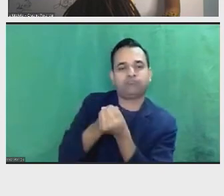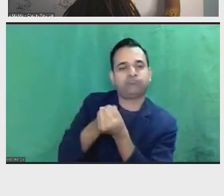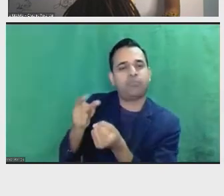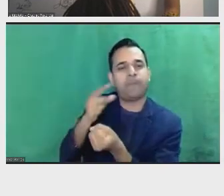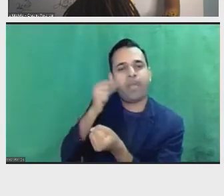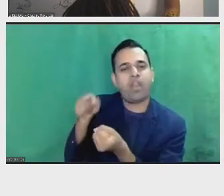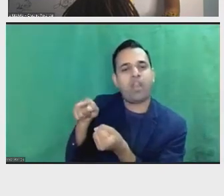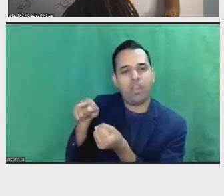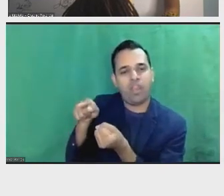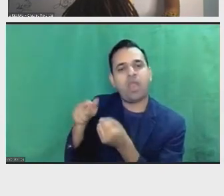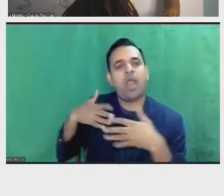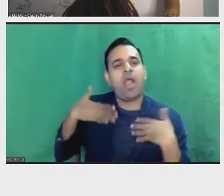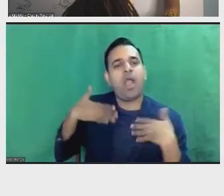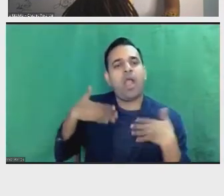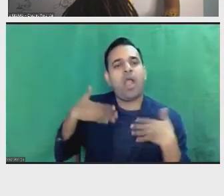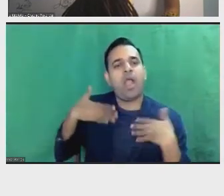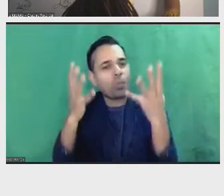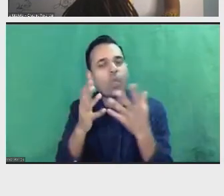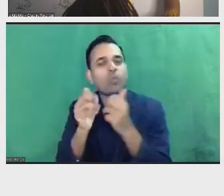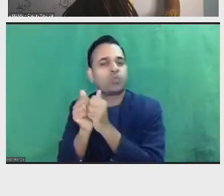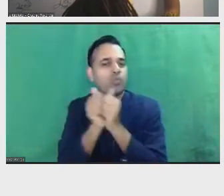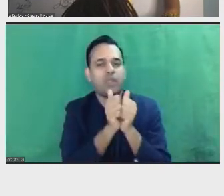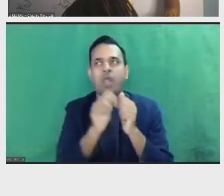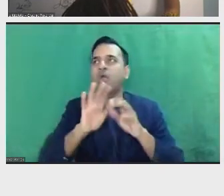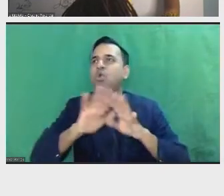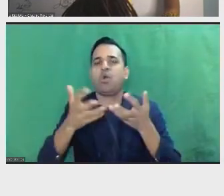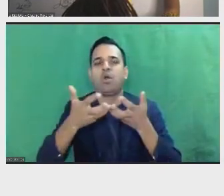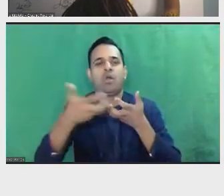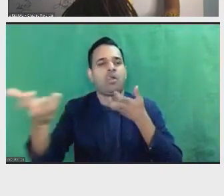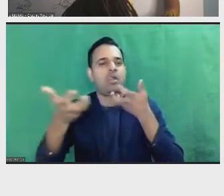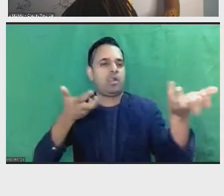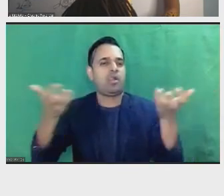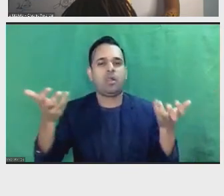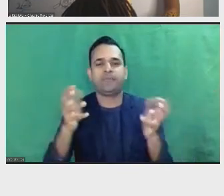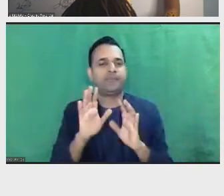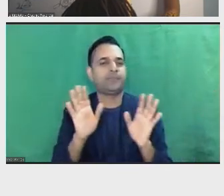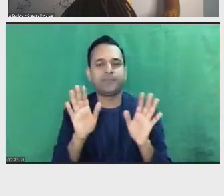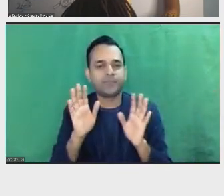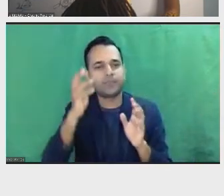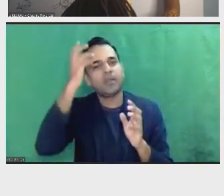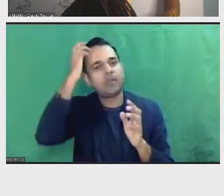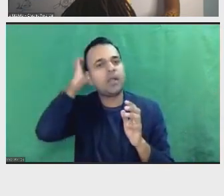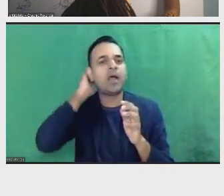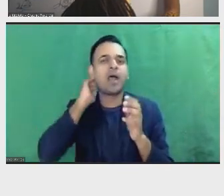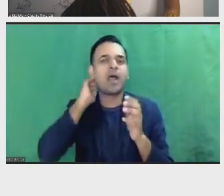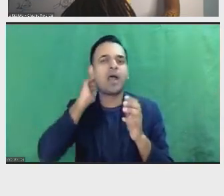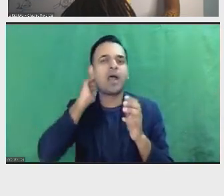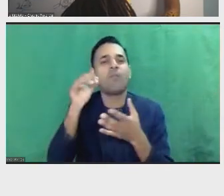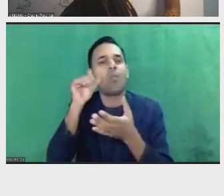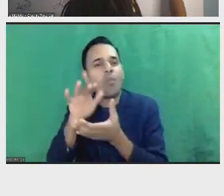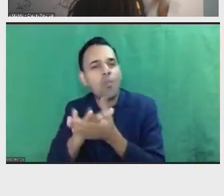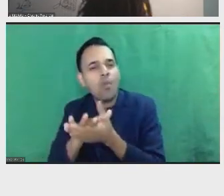daughters, and we all want those to be part of that better world we're looking for. And we